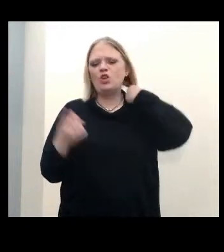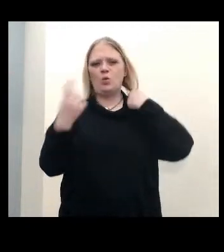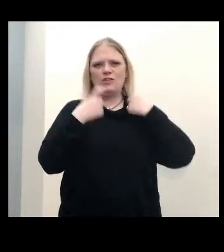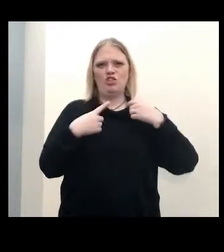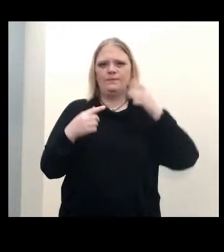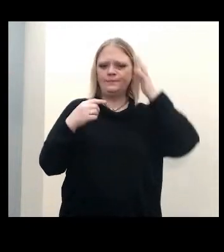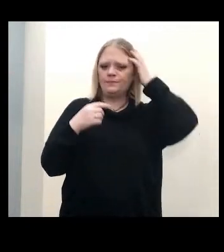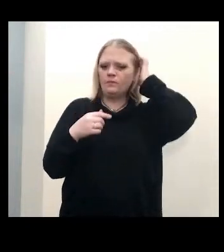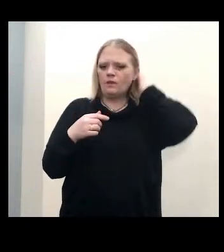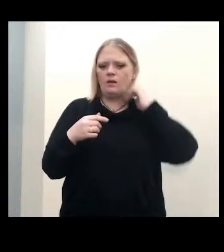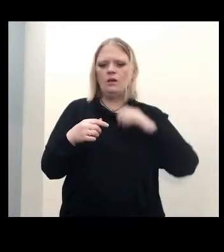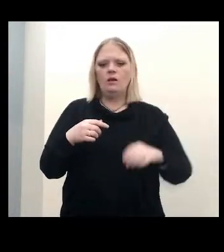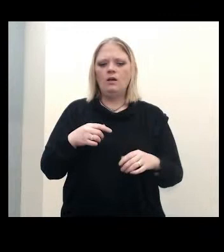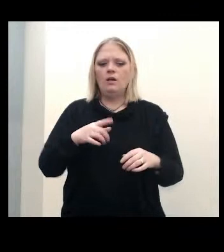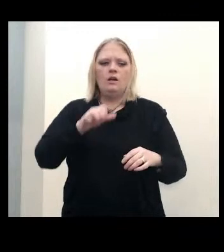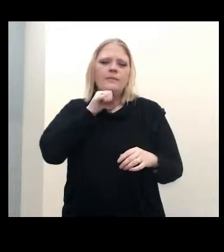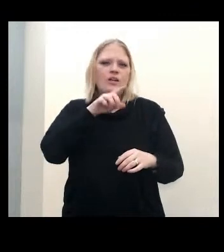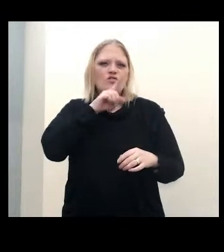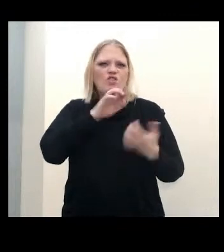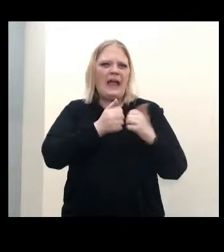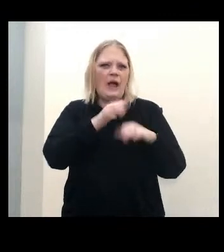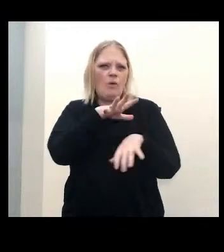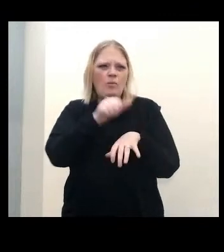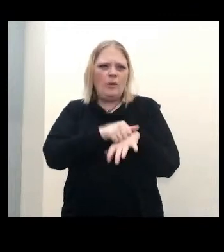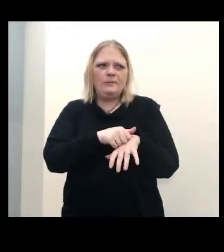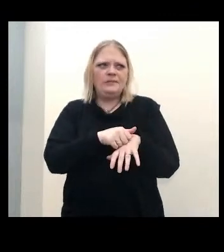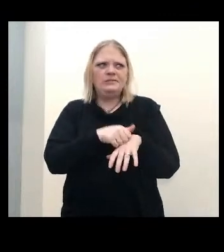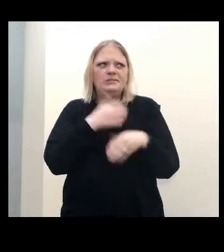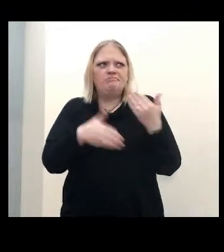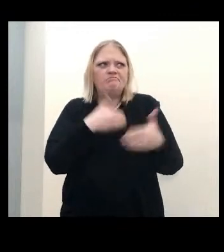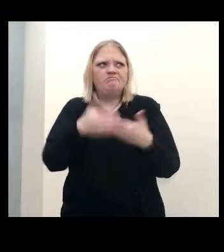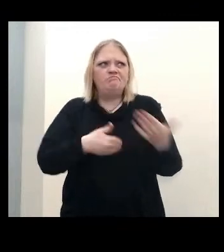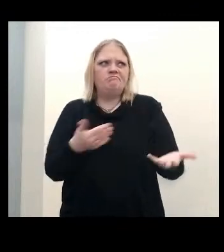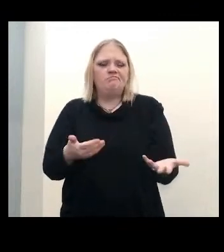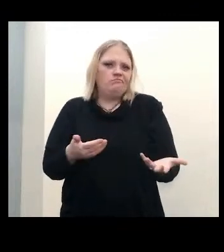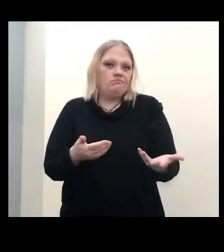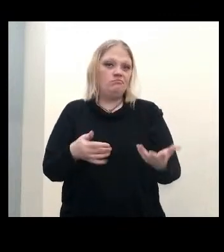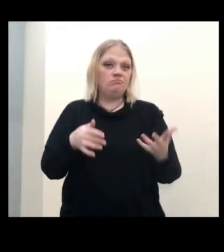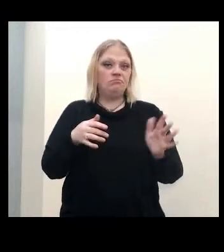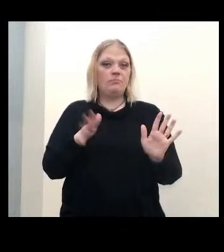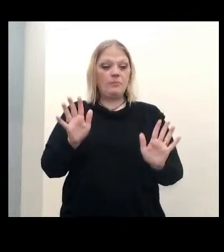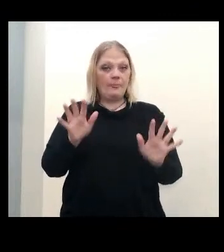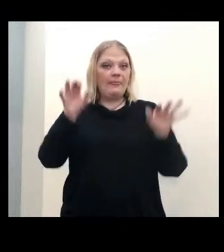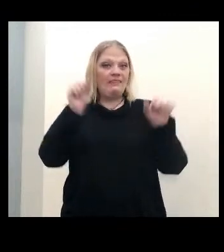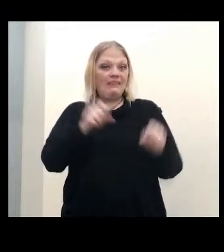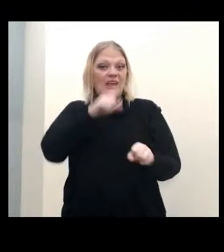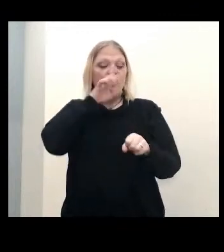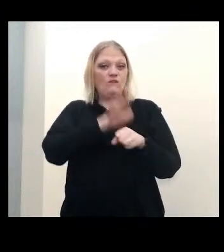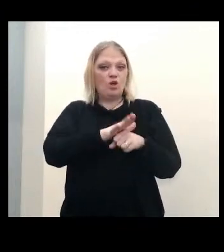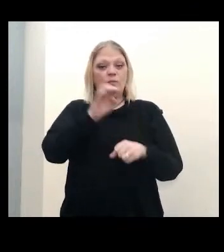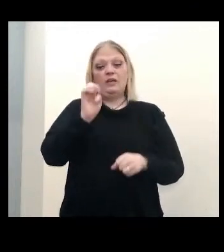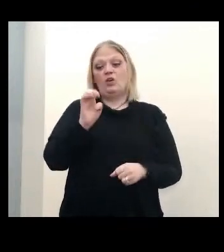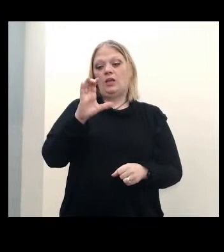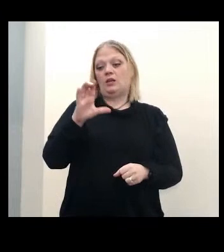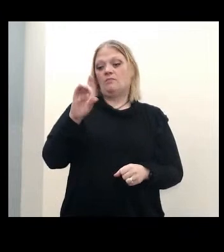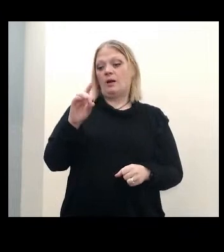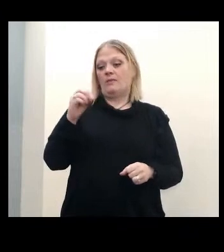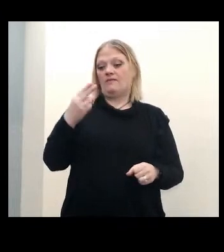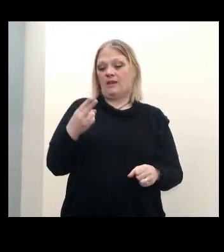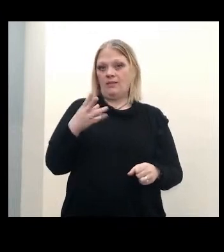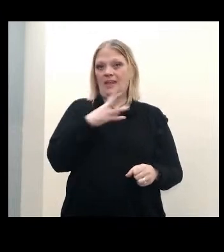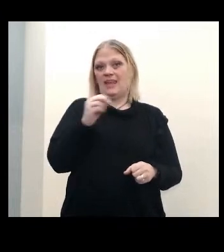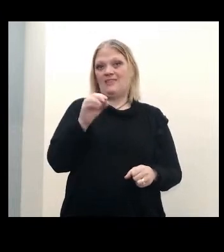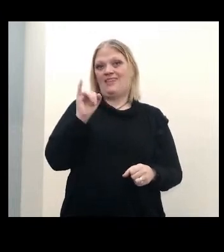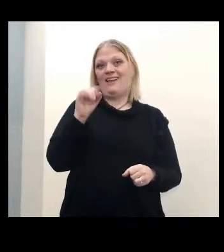I'm not exactly certain how we would do the appointments for that. I can confirm that the Erie County Department of Health and our IT